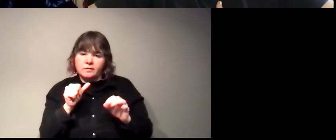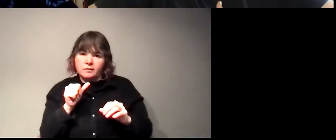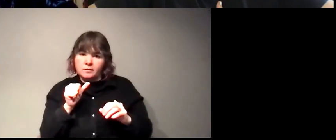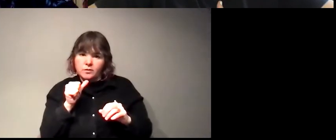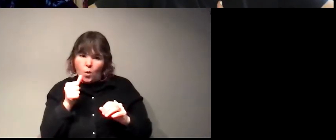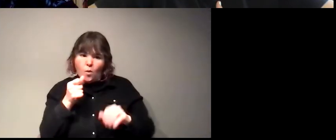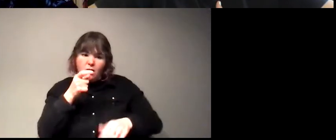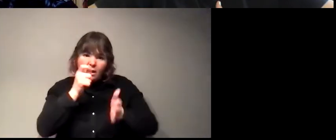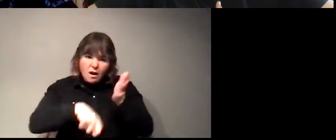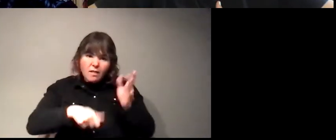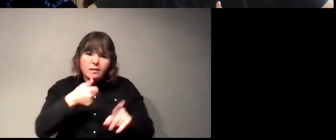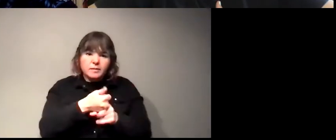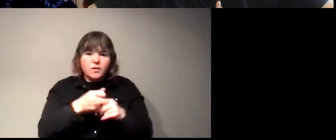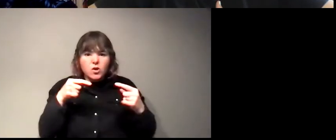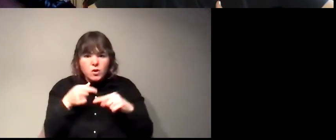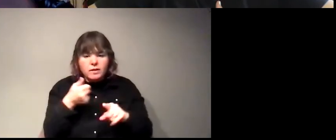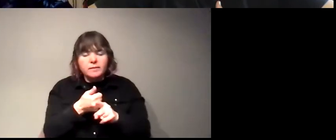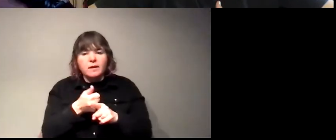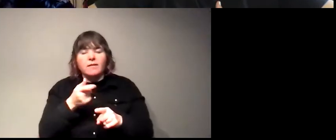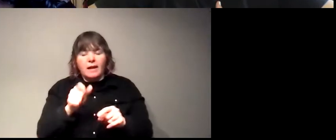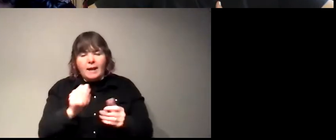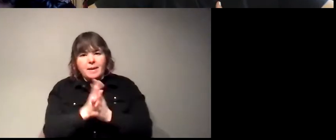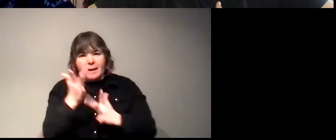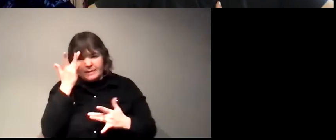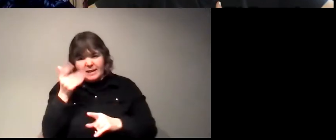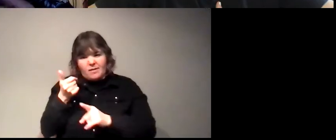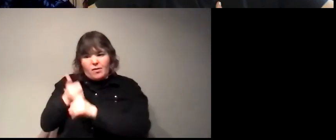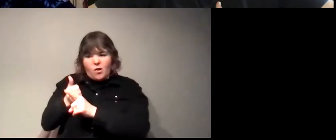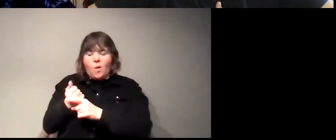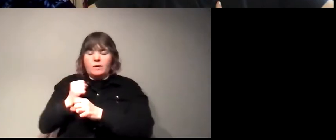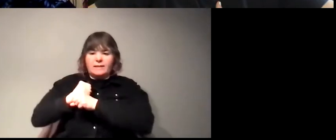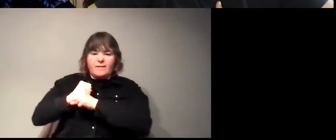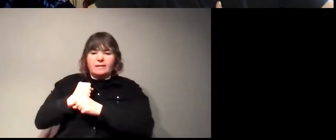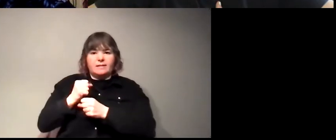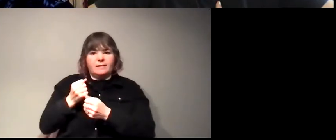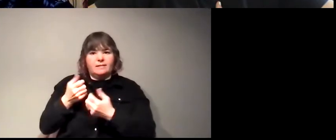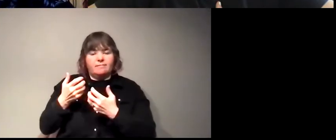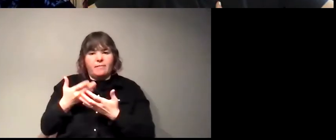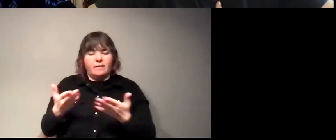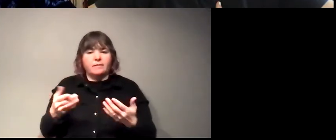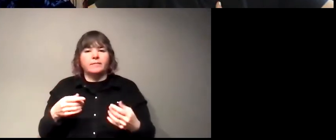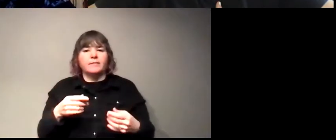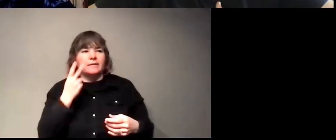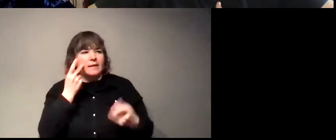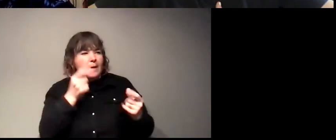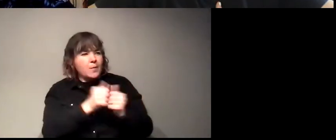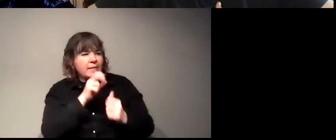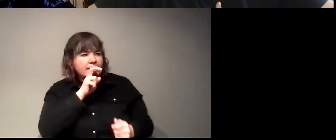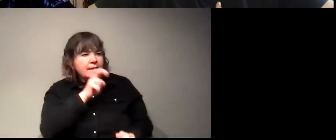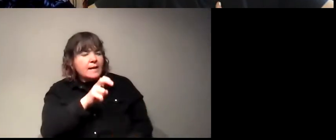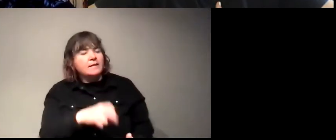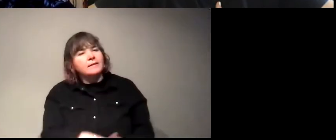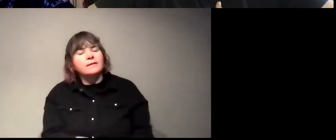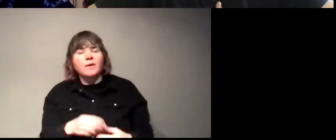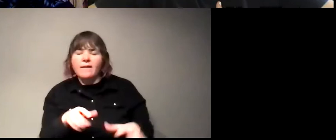don't cut themselves or hurt themselves because they can get sick from their own defense. If we were to see that happen with our snakes, I think we would have to act